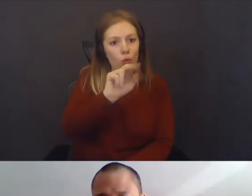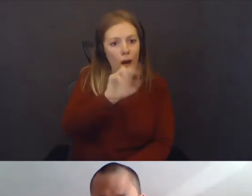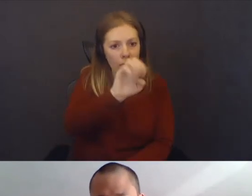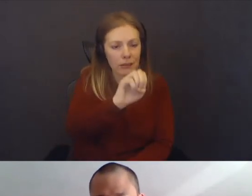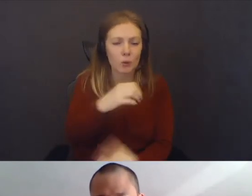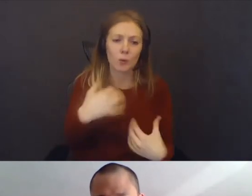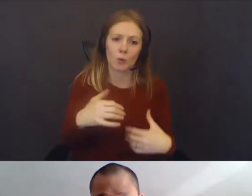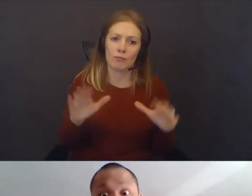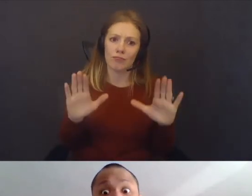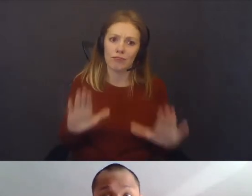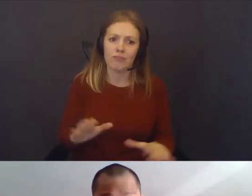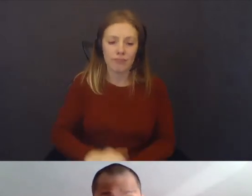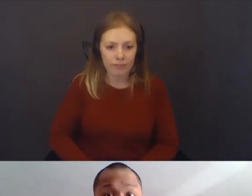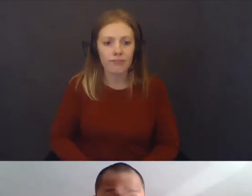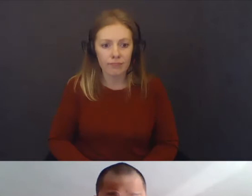Yeah.